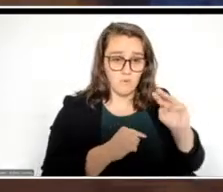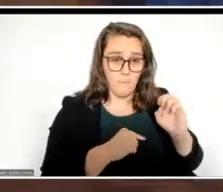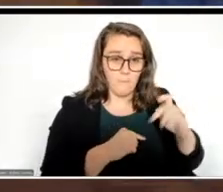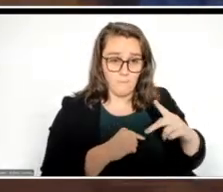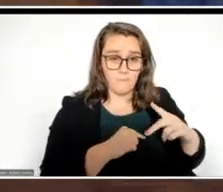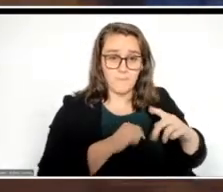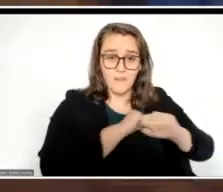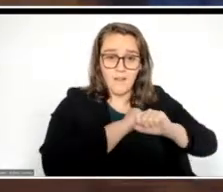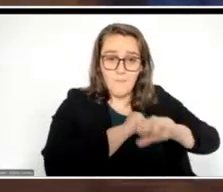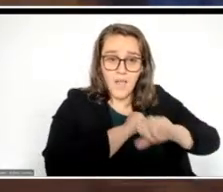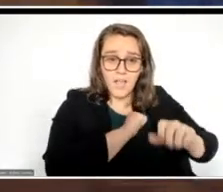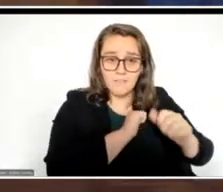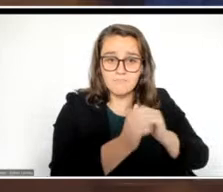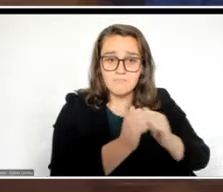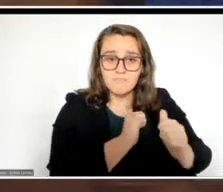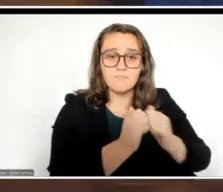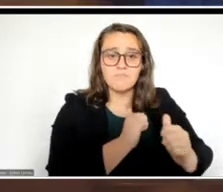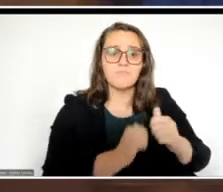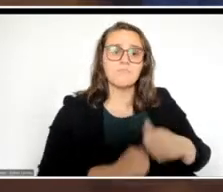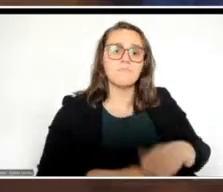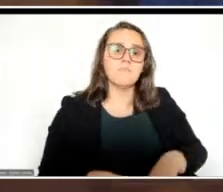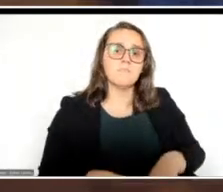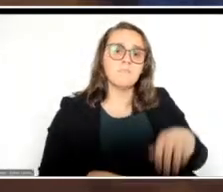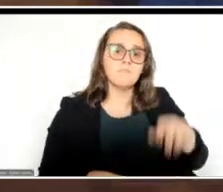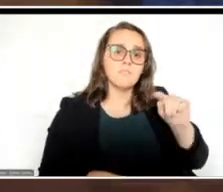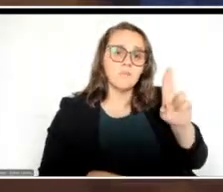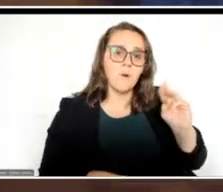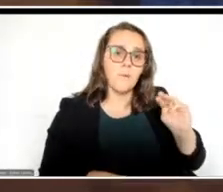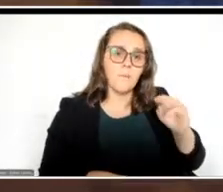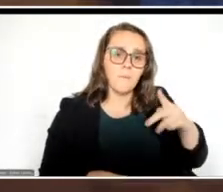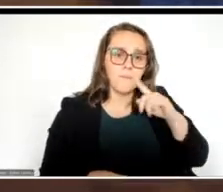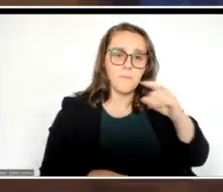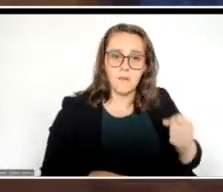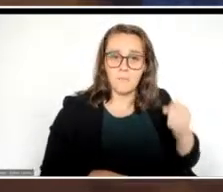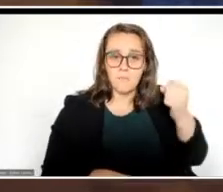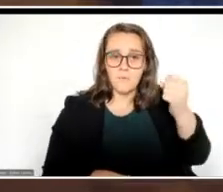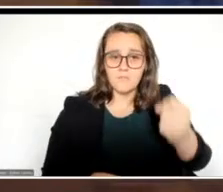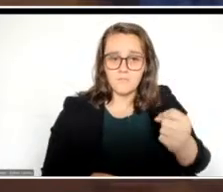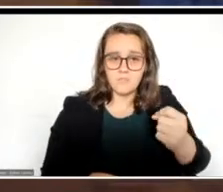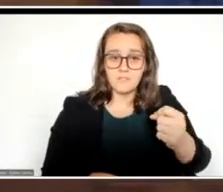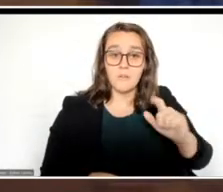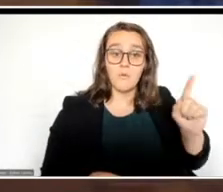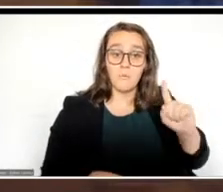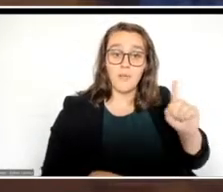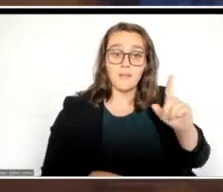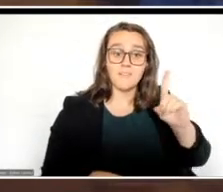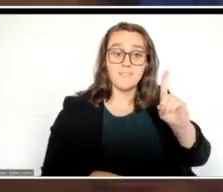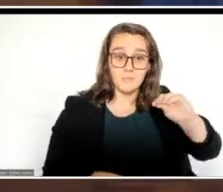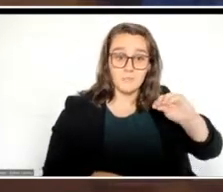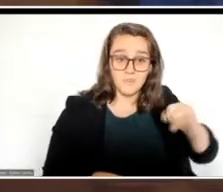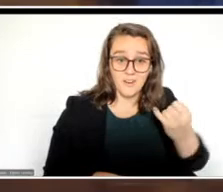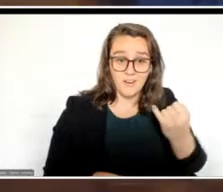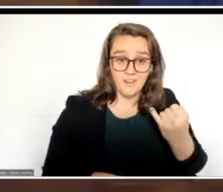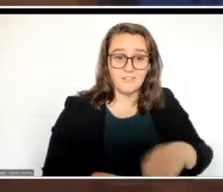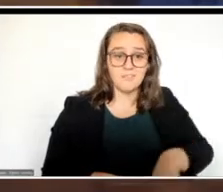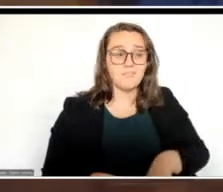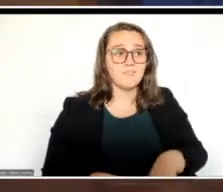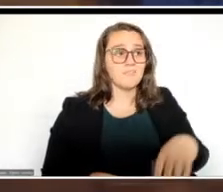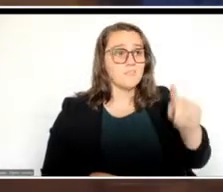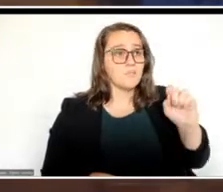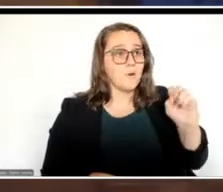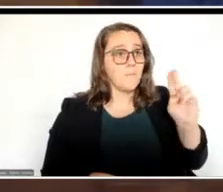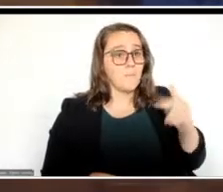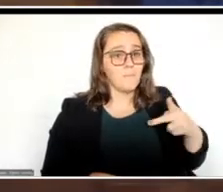who served in the most senior positions in the Justice Department, President Trump's staff and